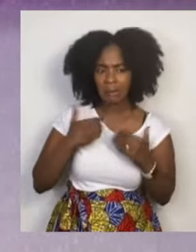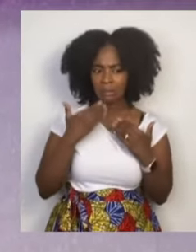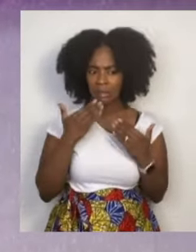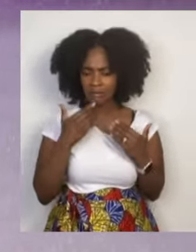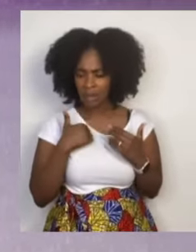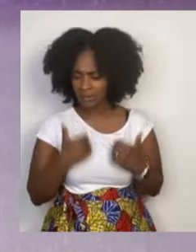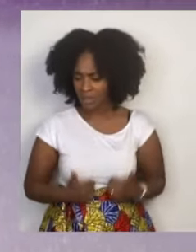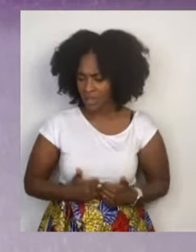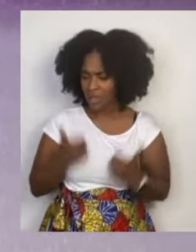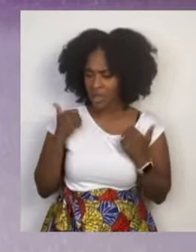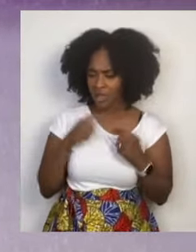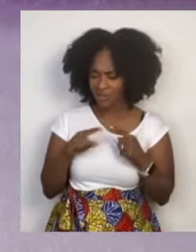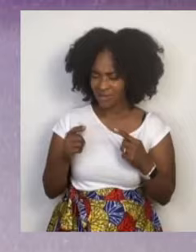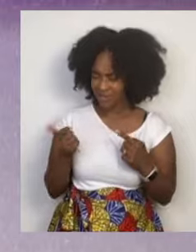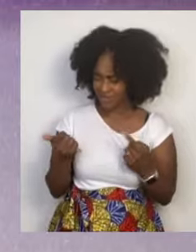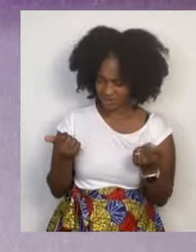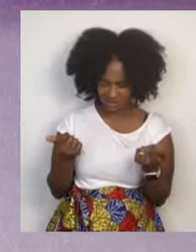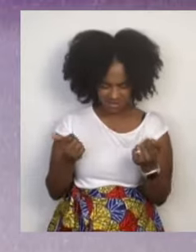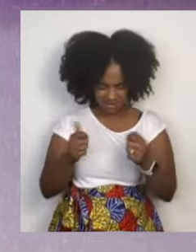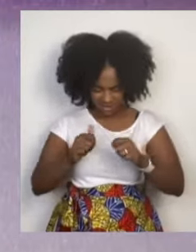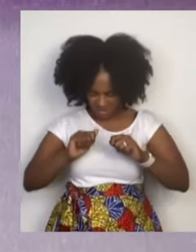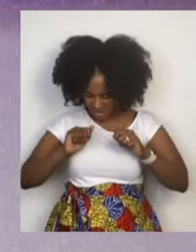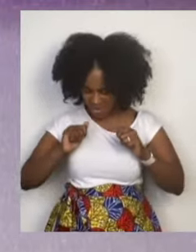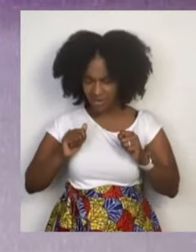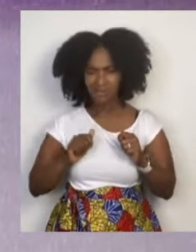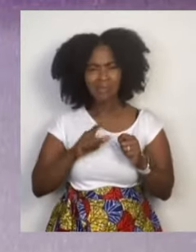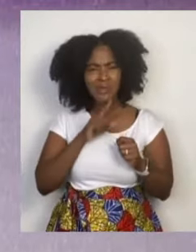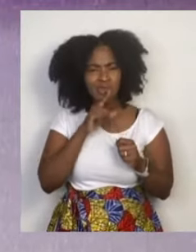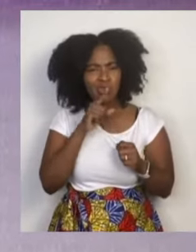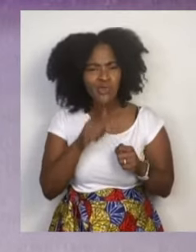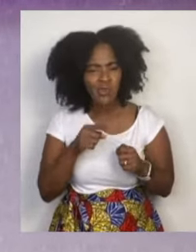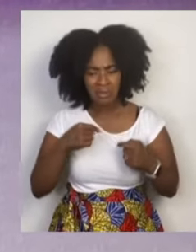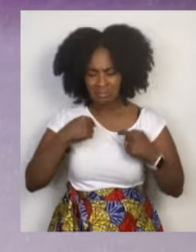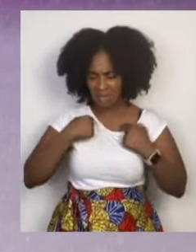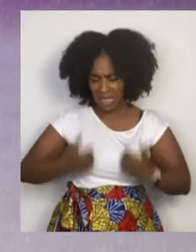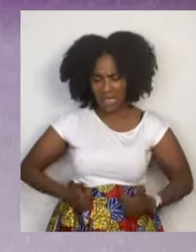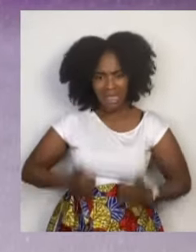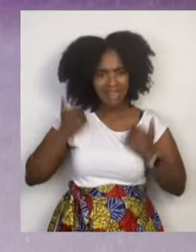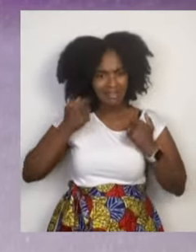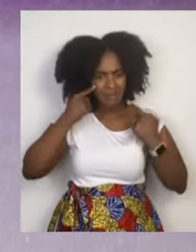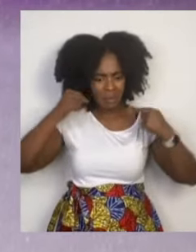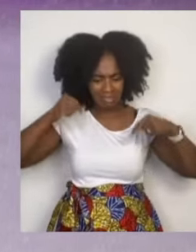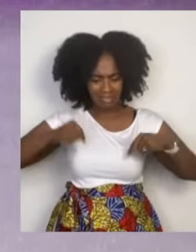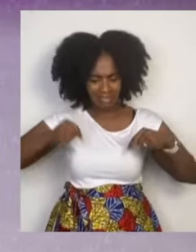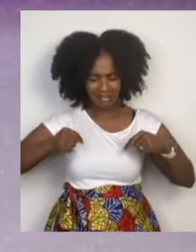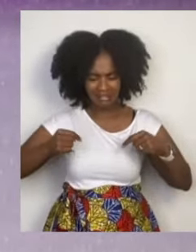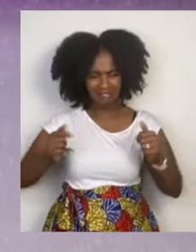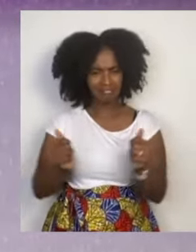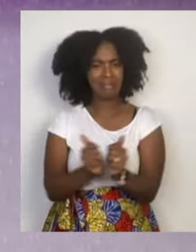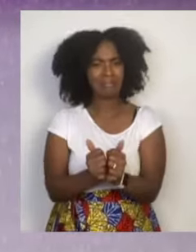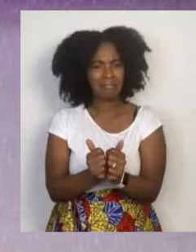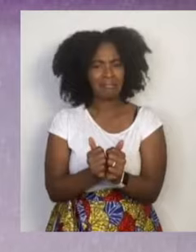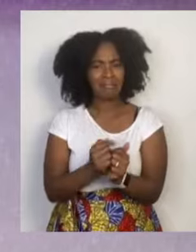but surely I didn't survive for this.